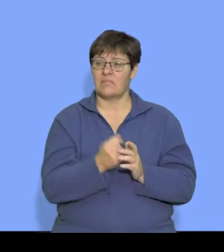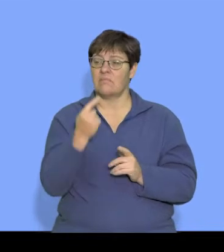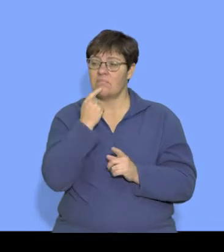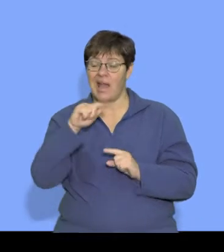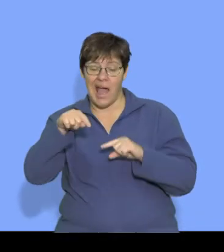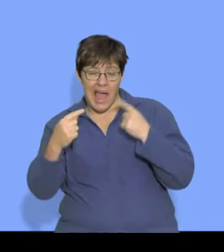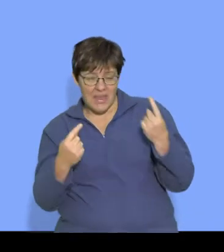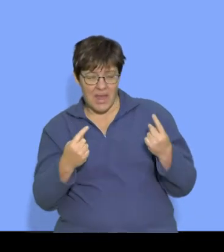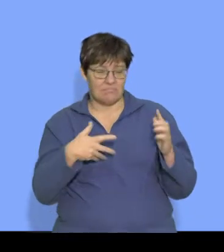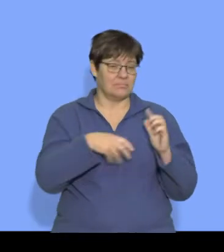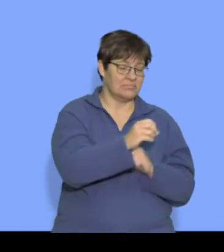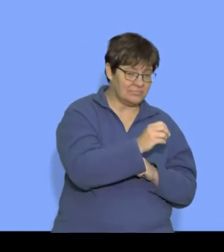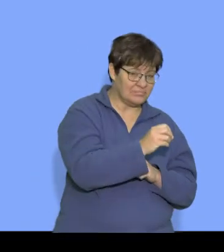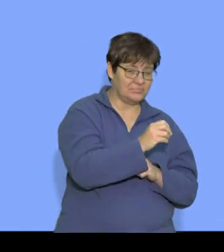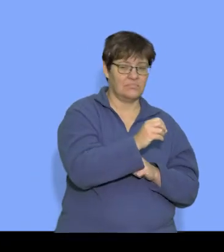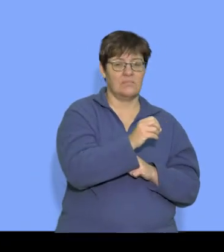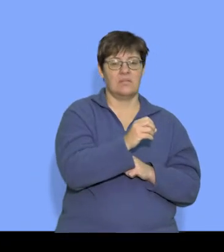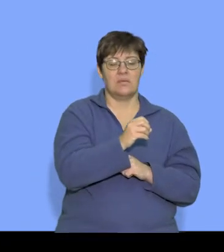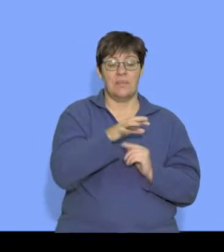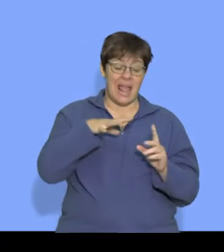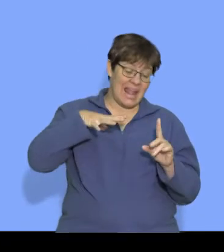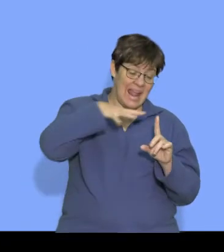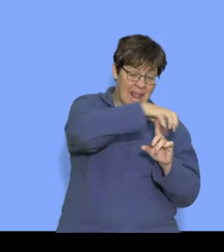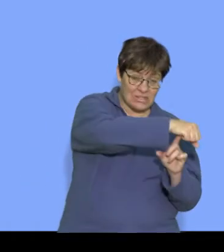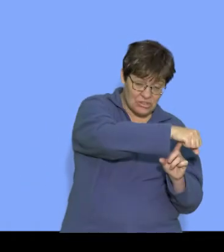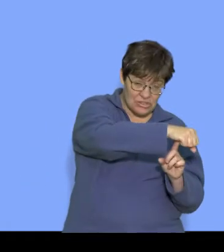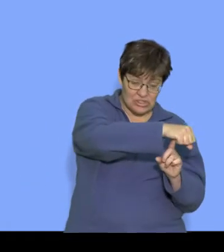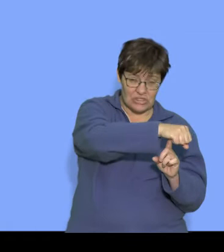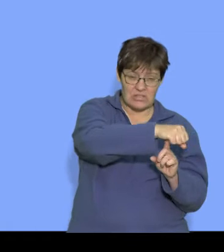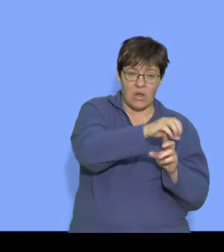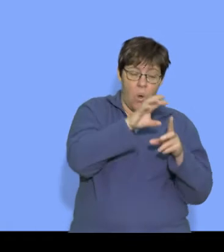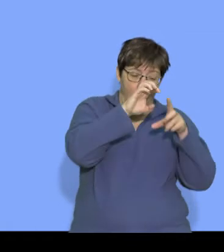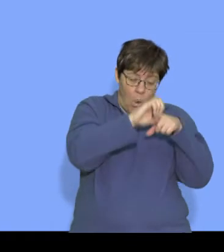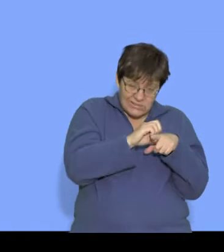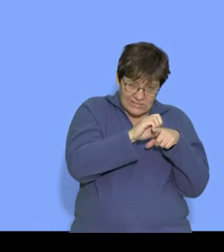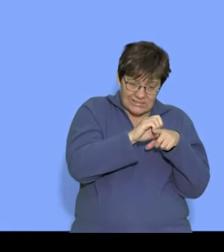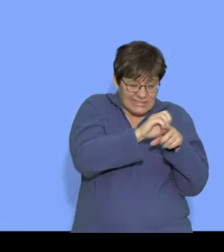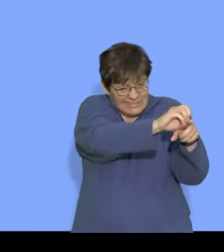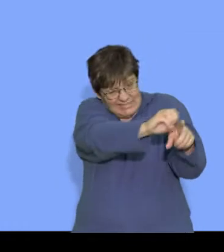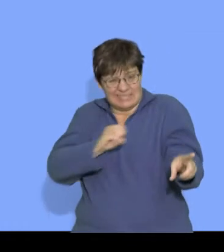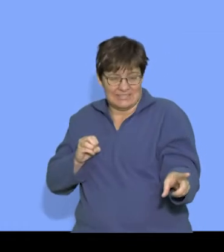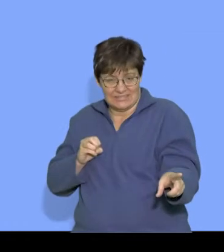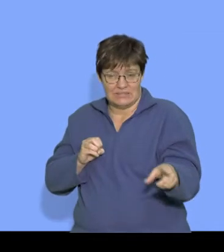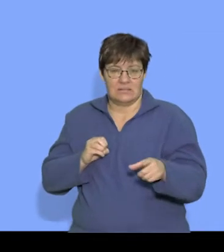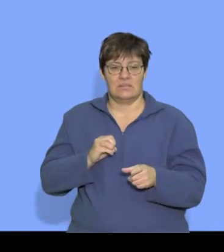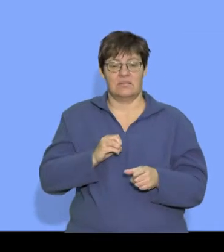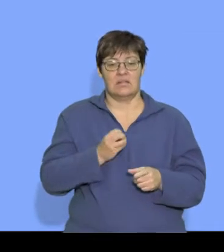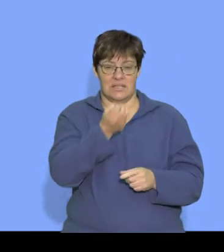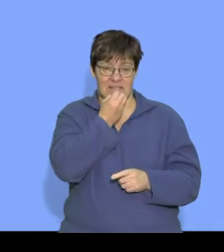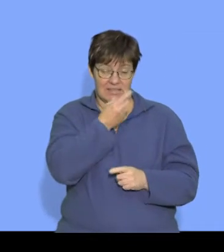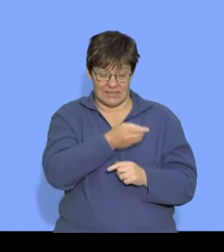prey, where they have to catch their prey, hold and tear off parts of their